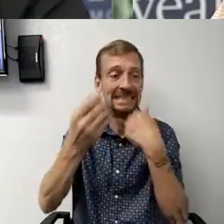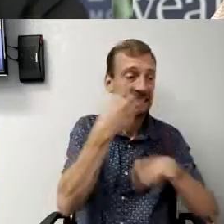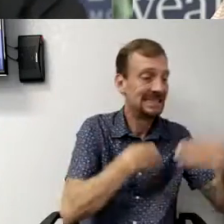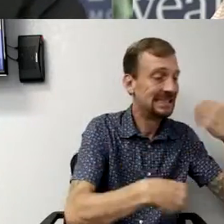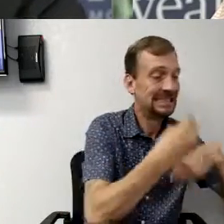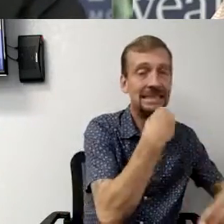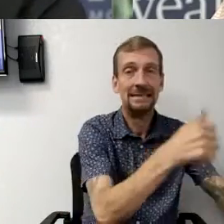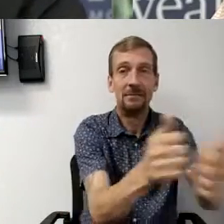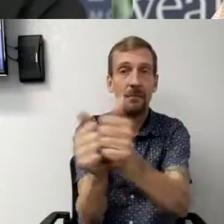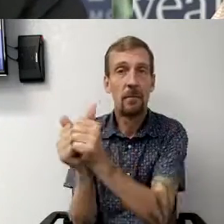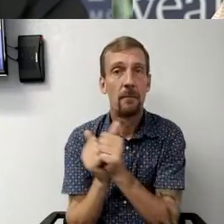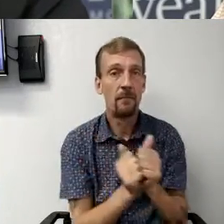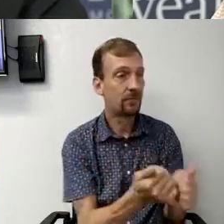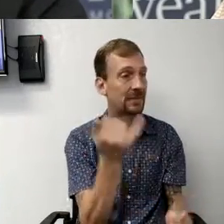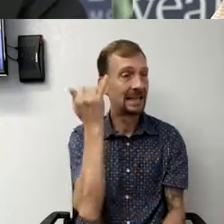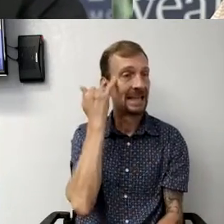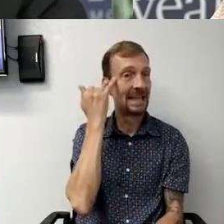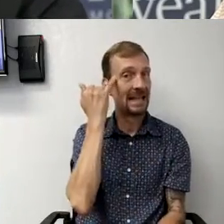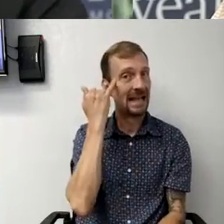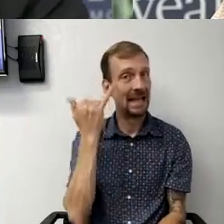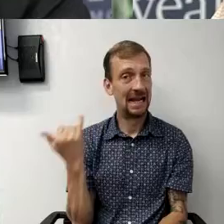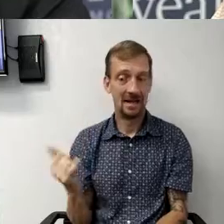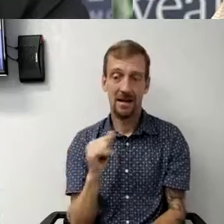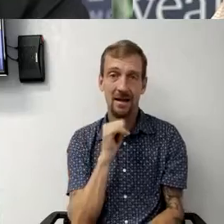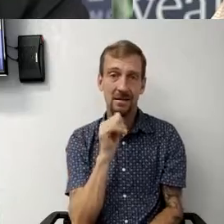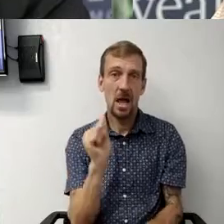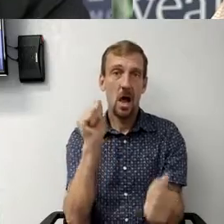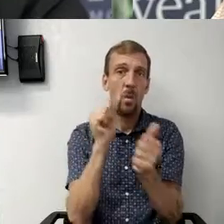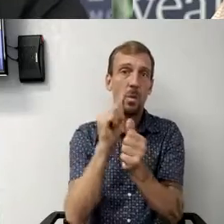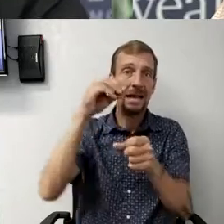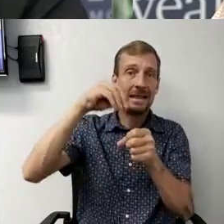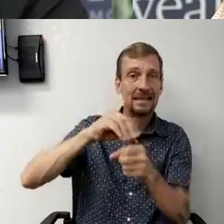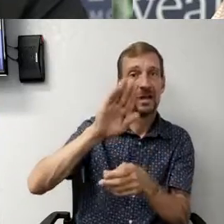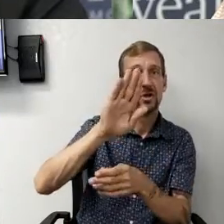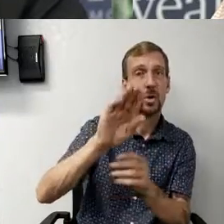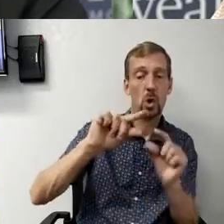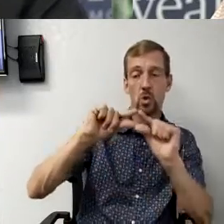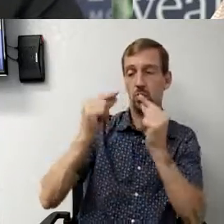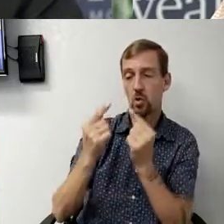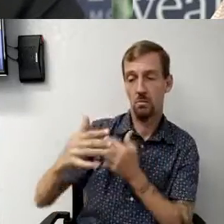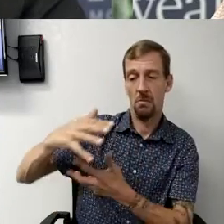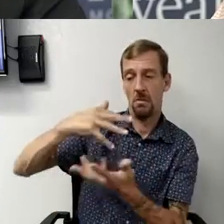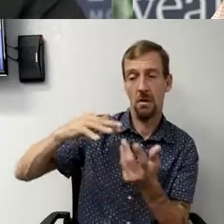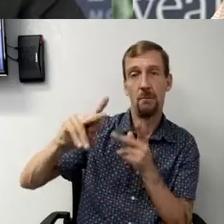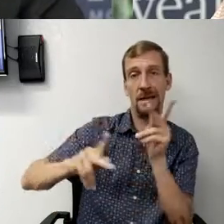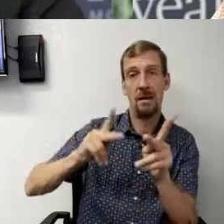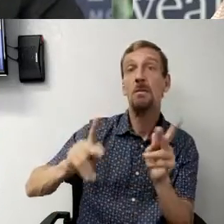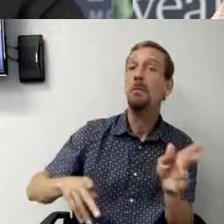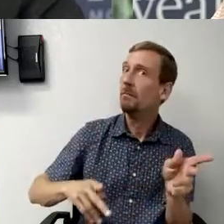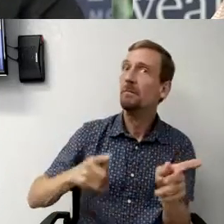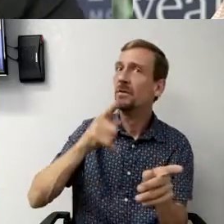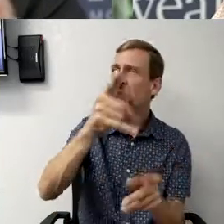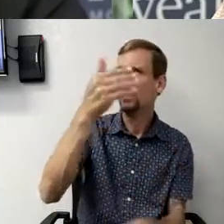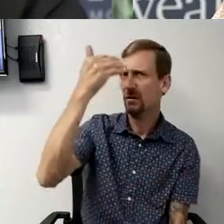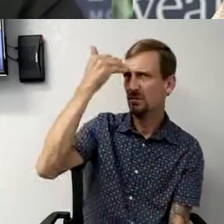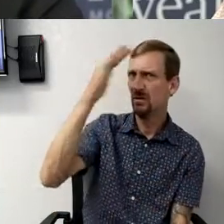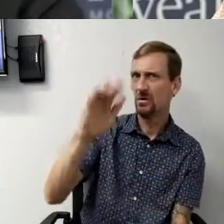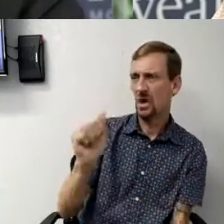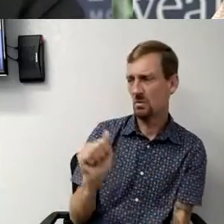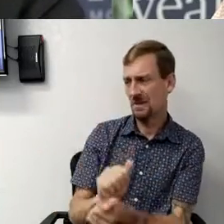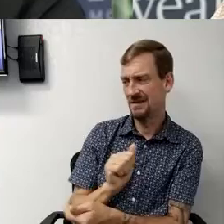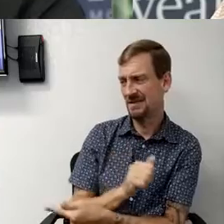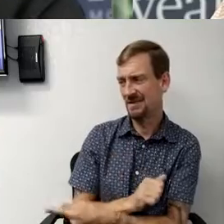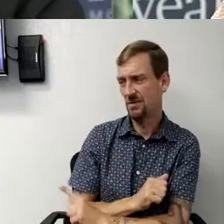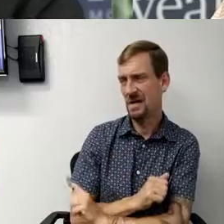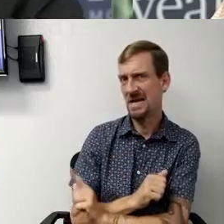If you don't know if they're not within your bubble and they're not a person you're exposed to all the time, and you're not sure where they've been when they're not with you,